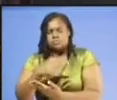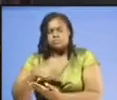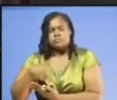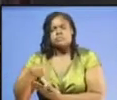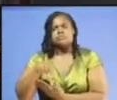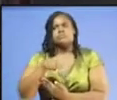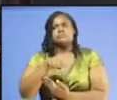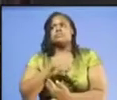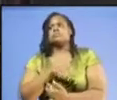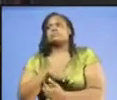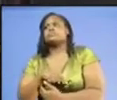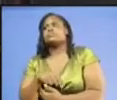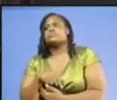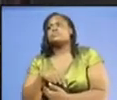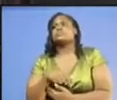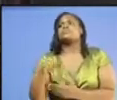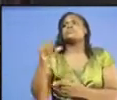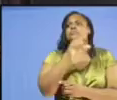Lord, we'll have you cross over